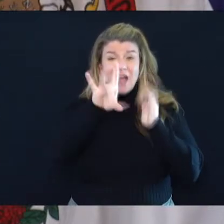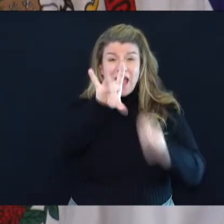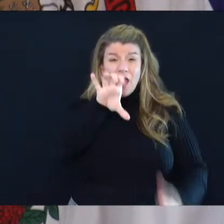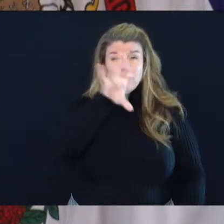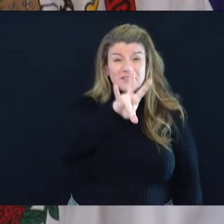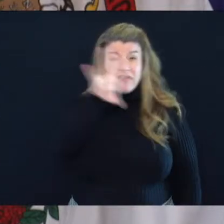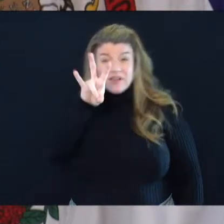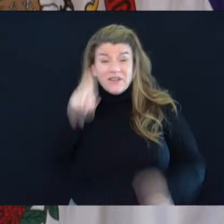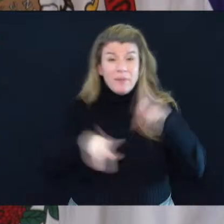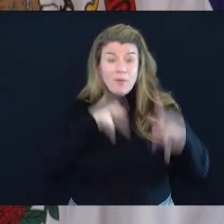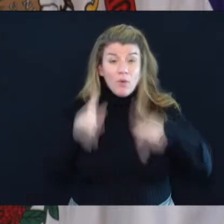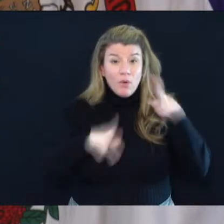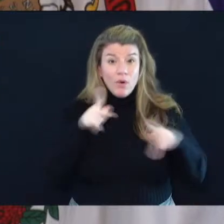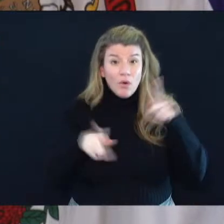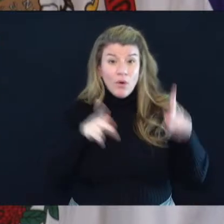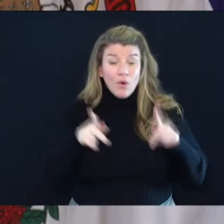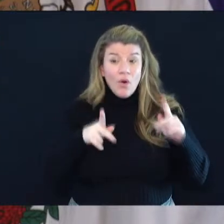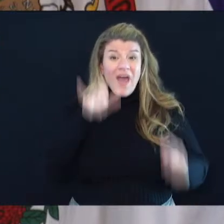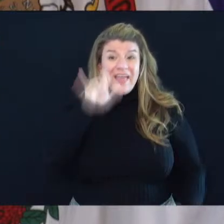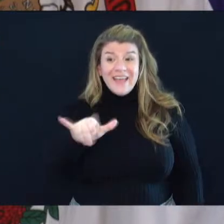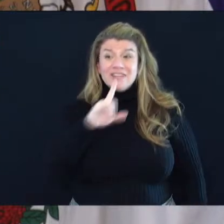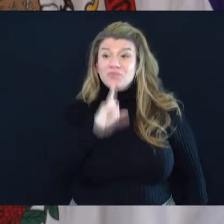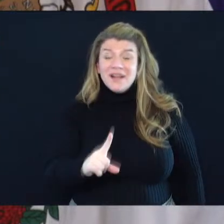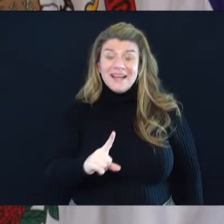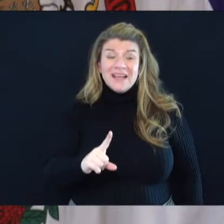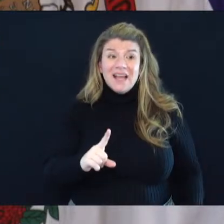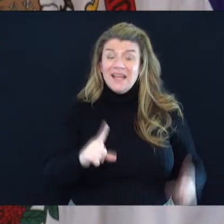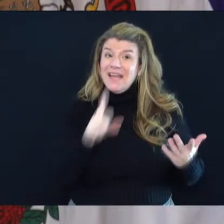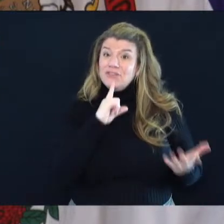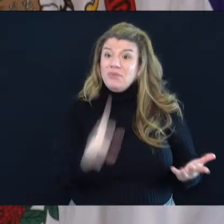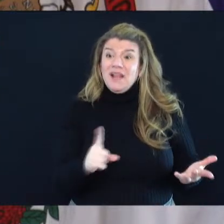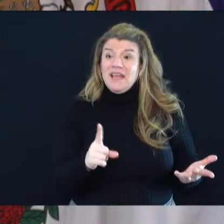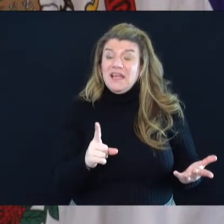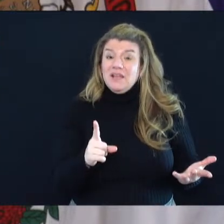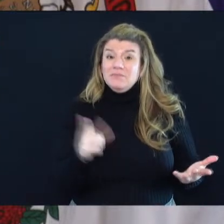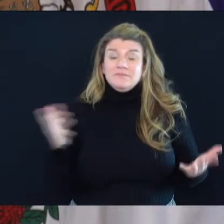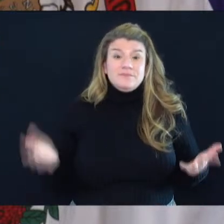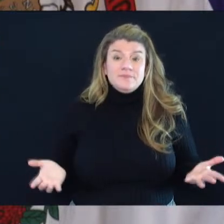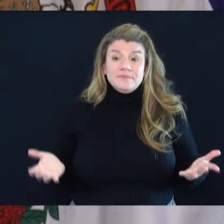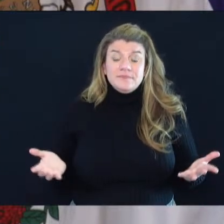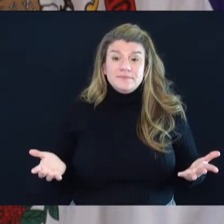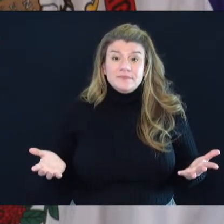5,877 people. It's just a